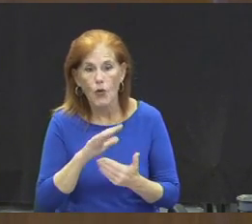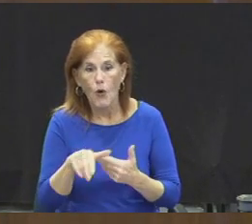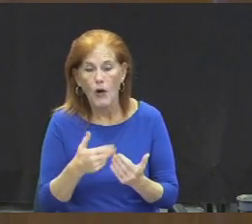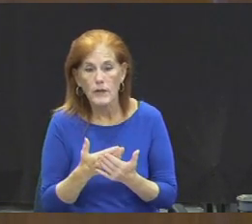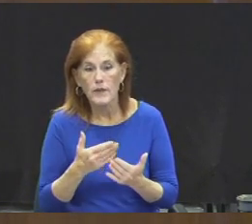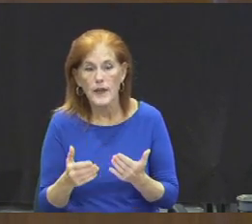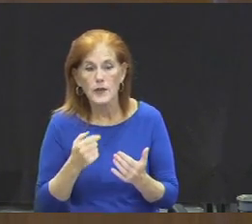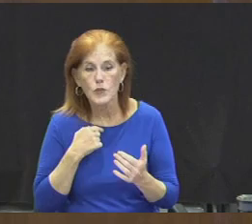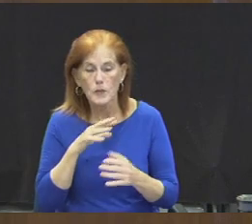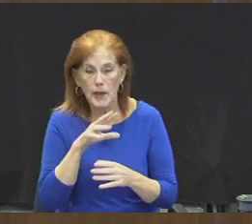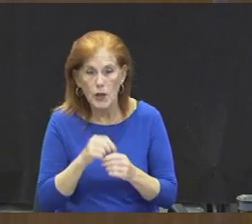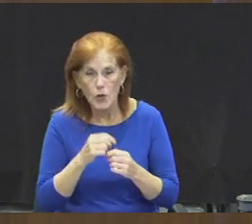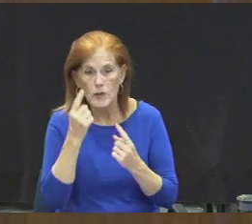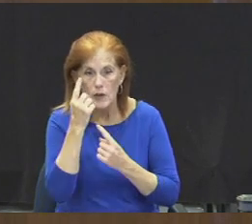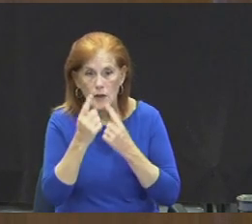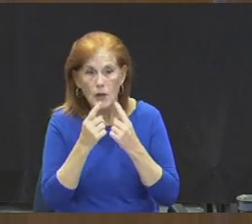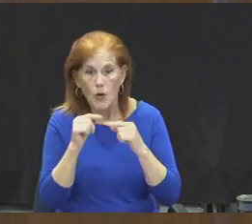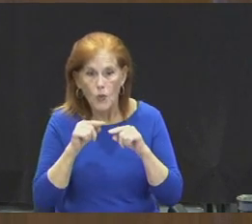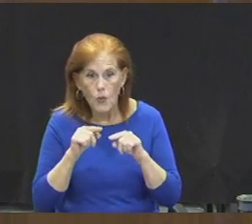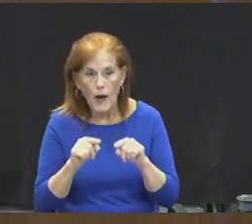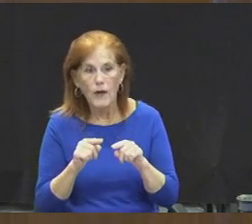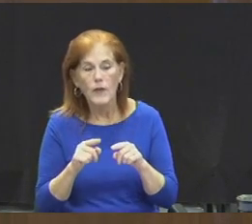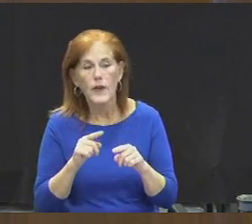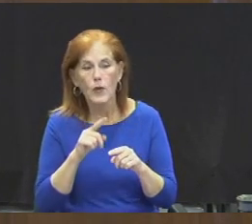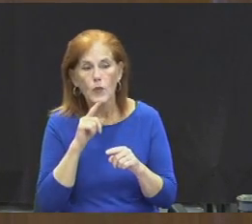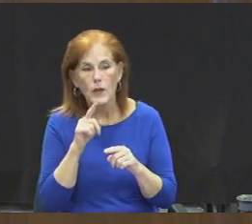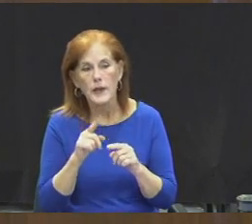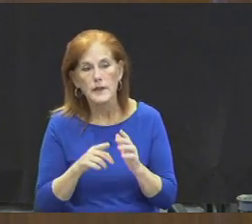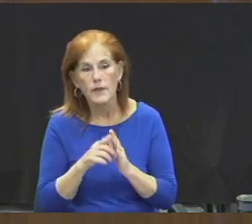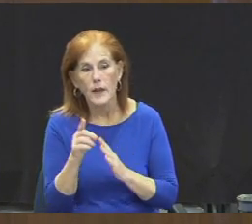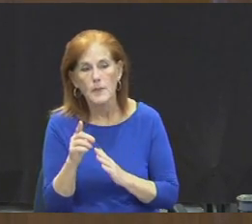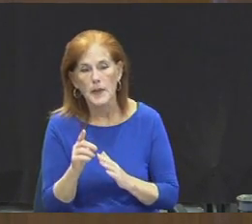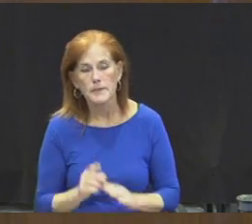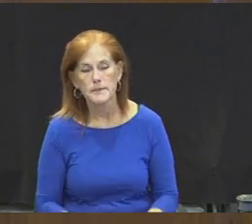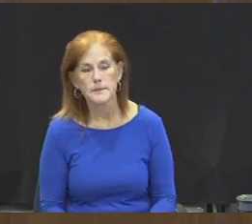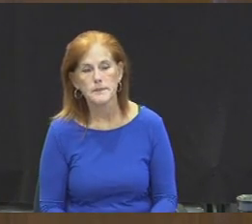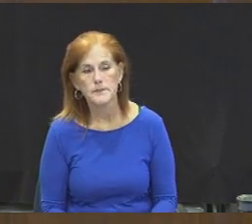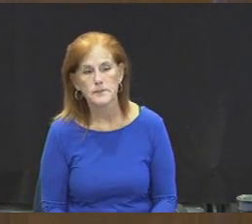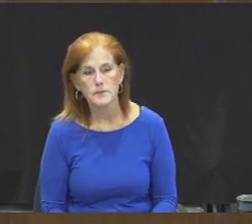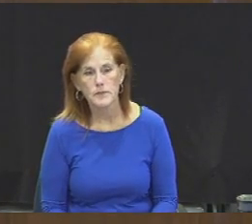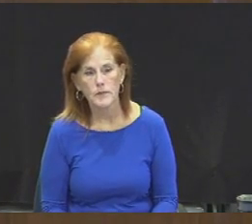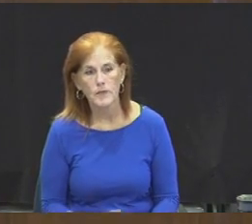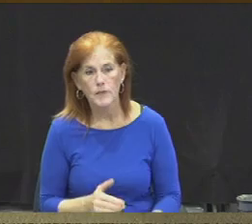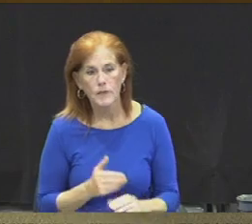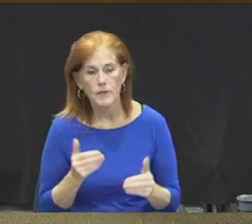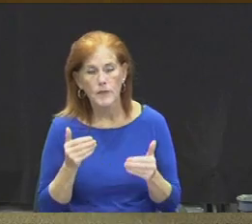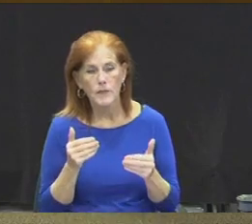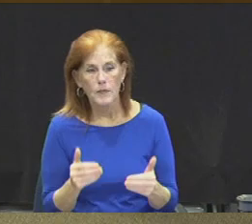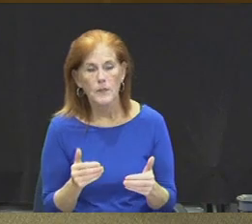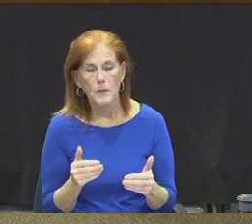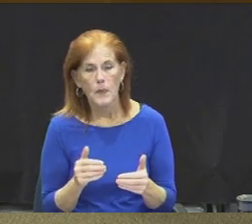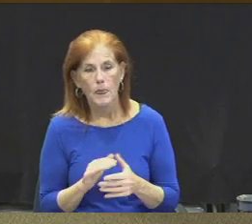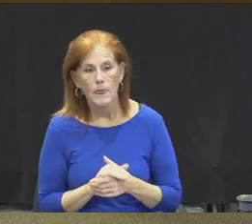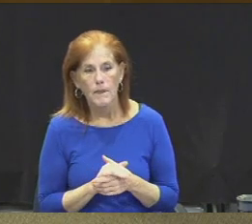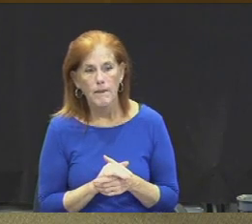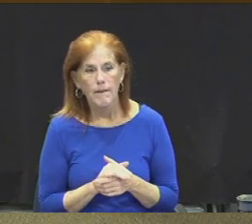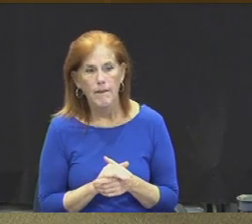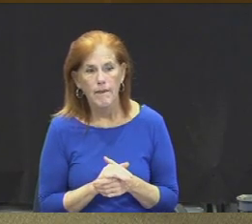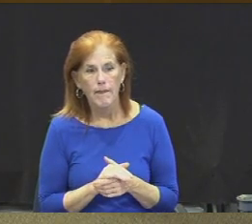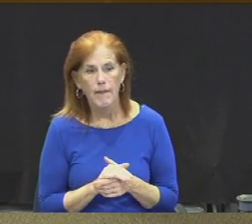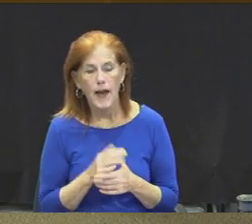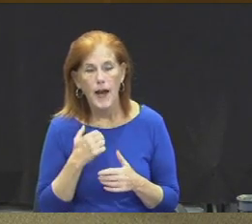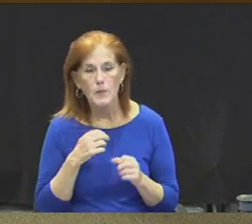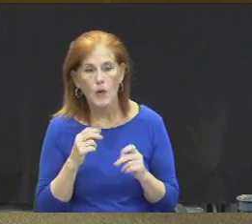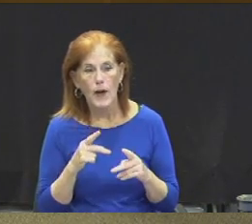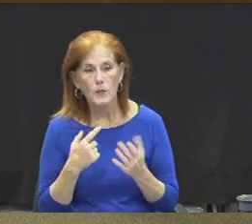would be considered as they were doing the actual development. Okay, before we move on, I'm okay